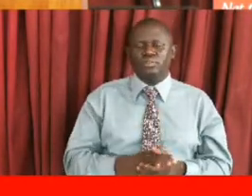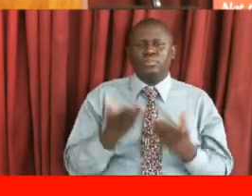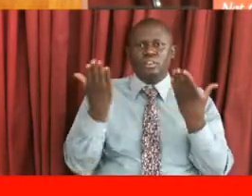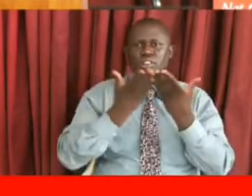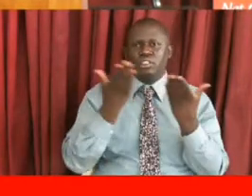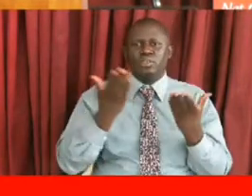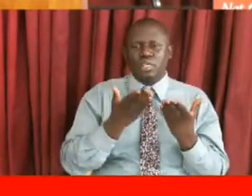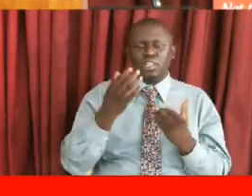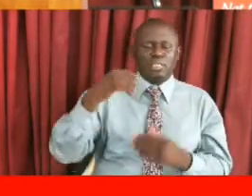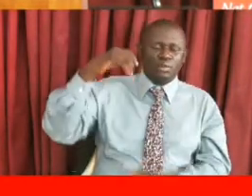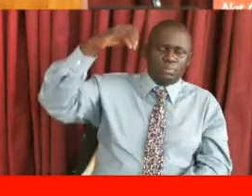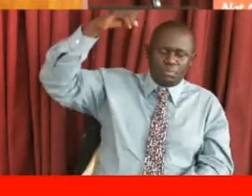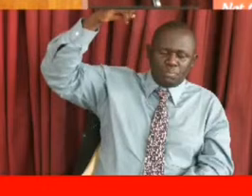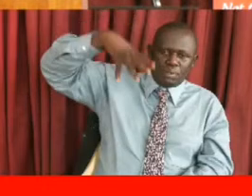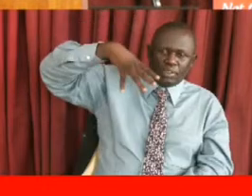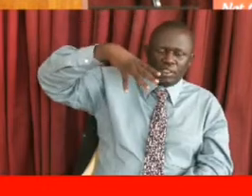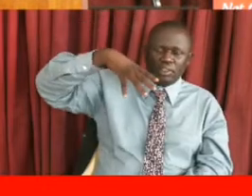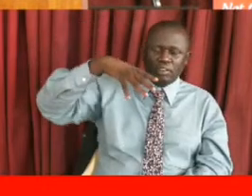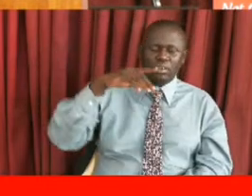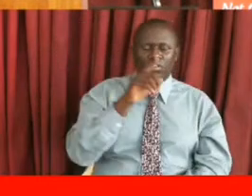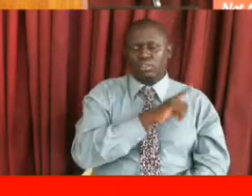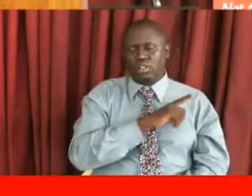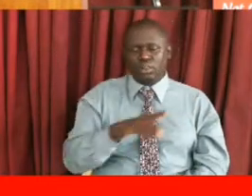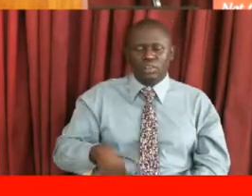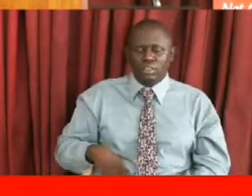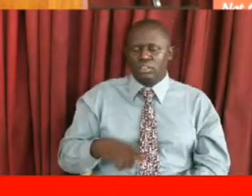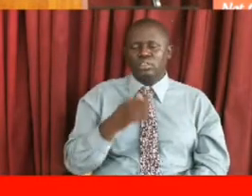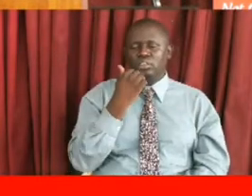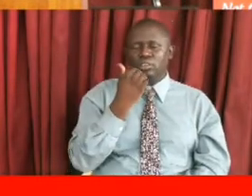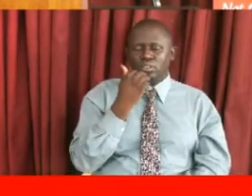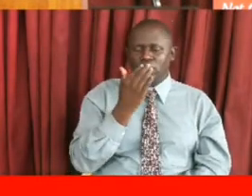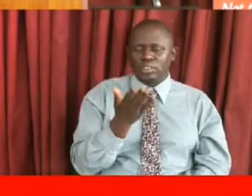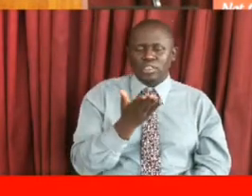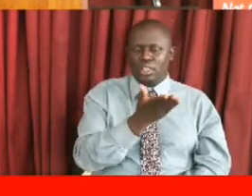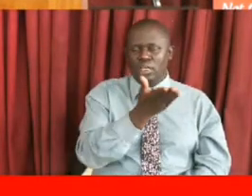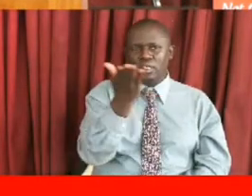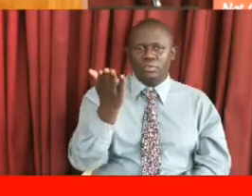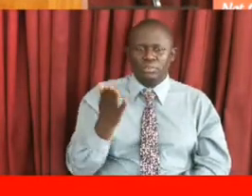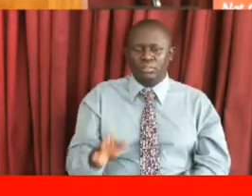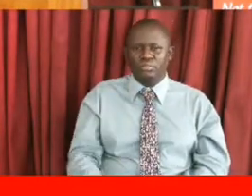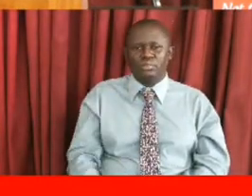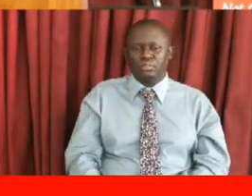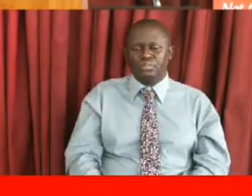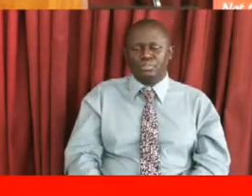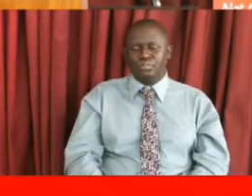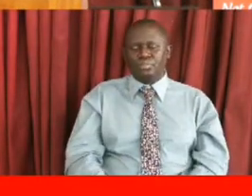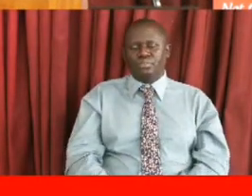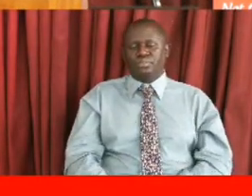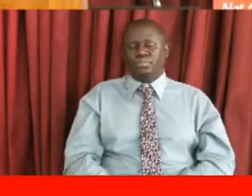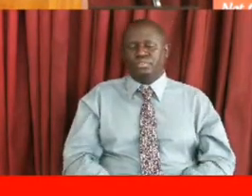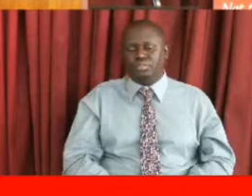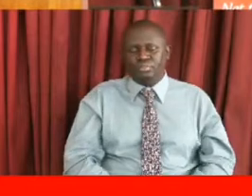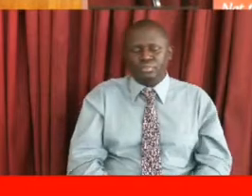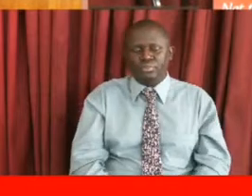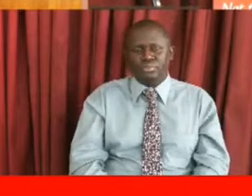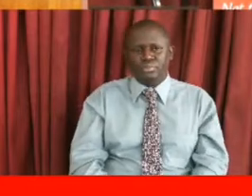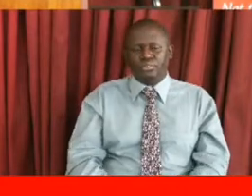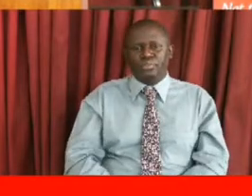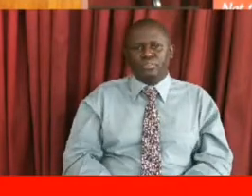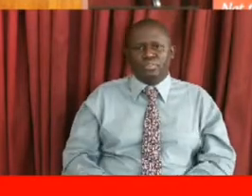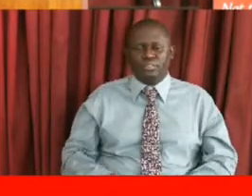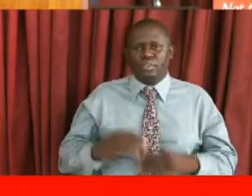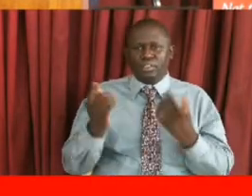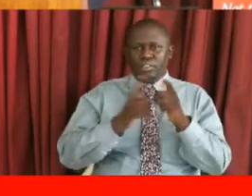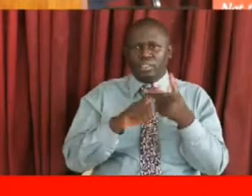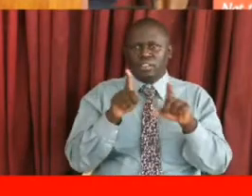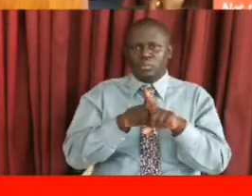divine presence so when we say the last thing is his divine presence we